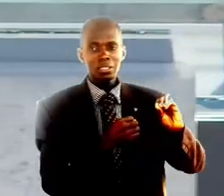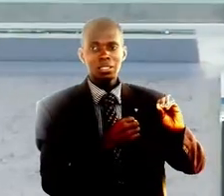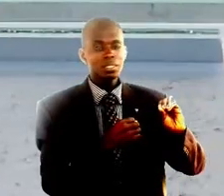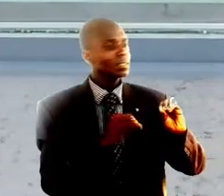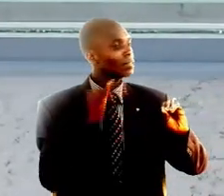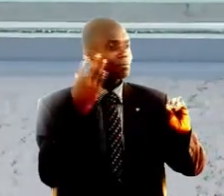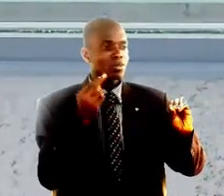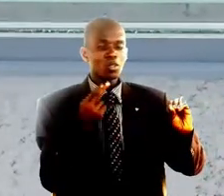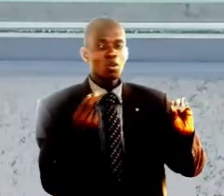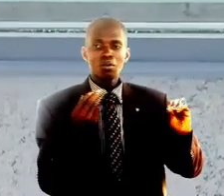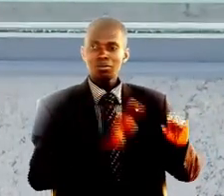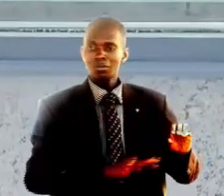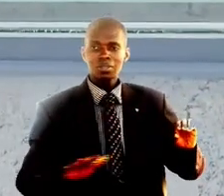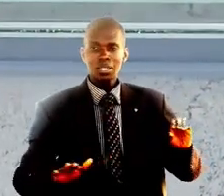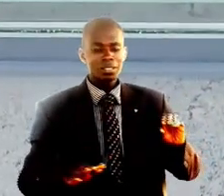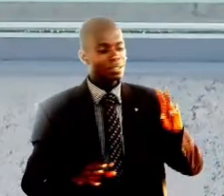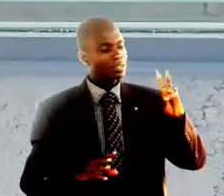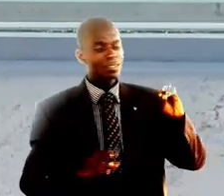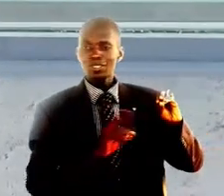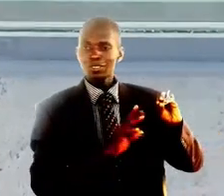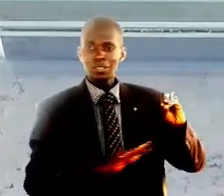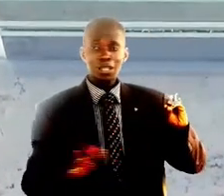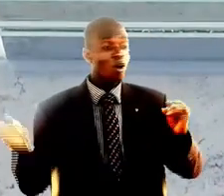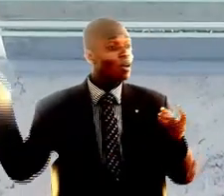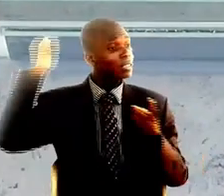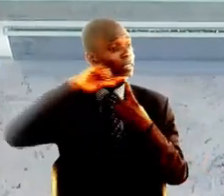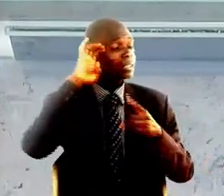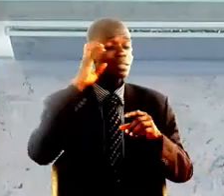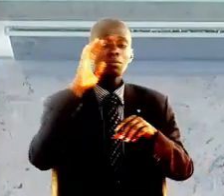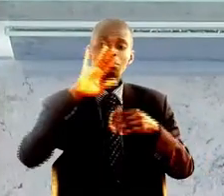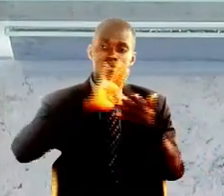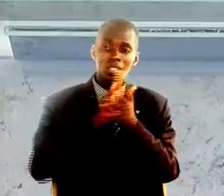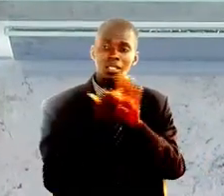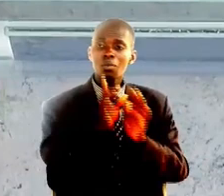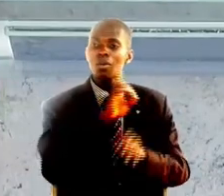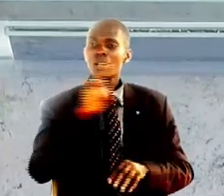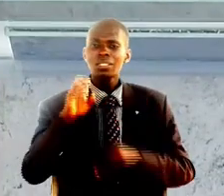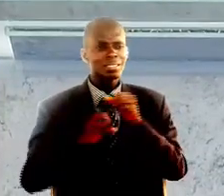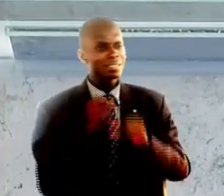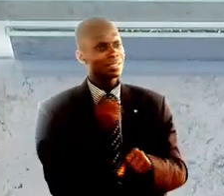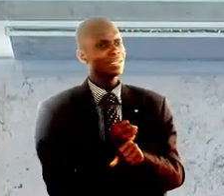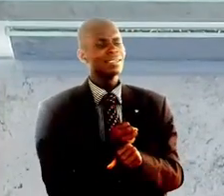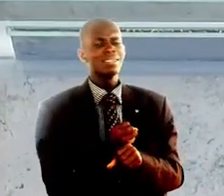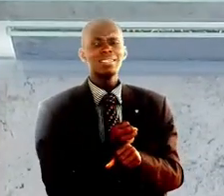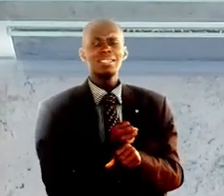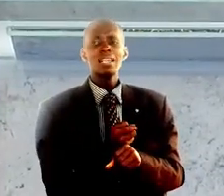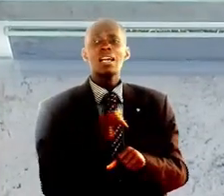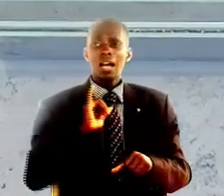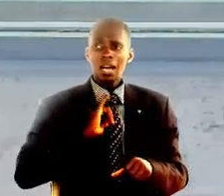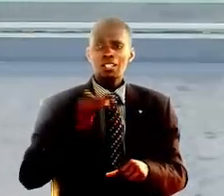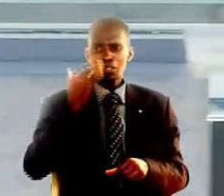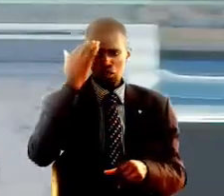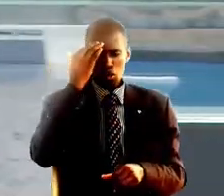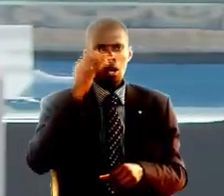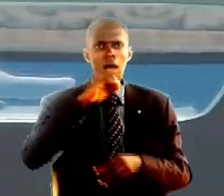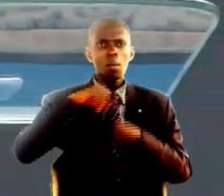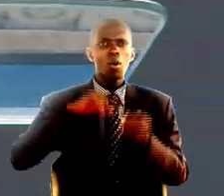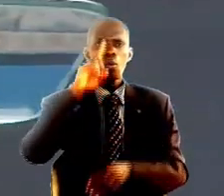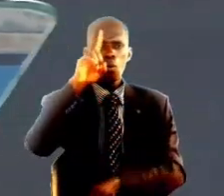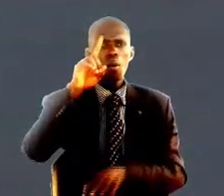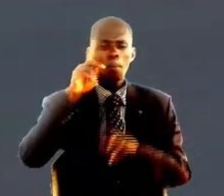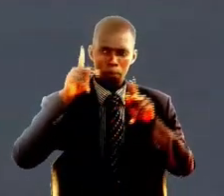college and got a degree, I think, at 67. Never too late. I read